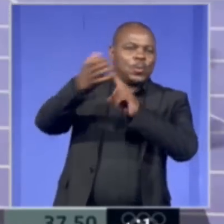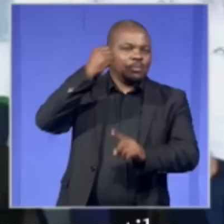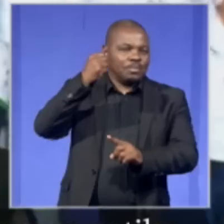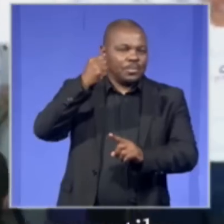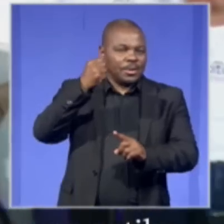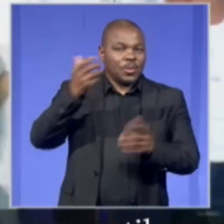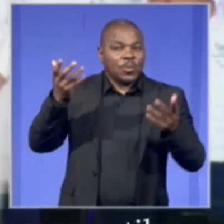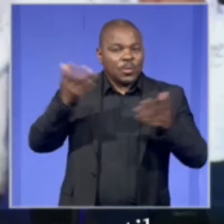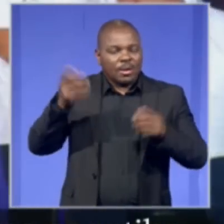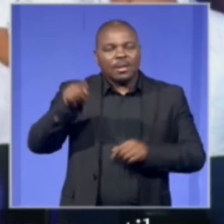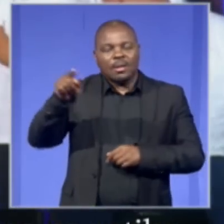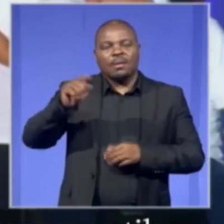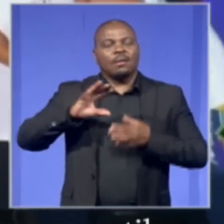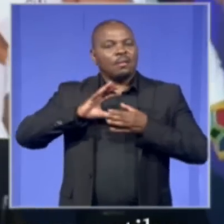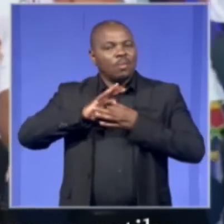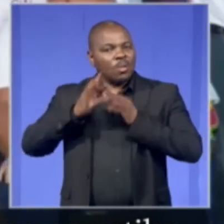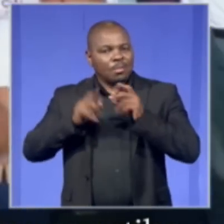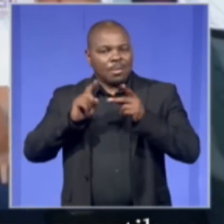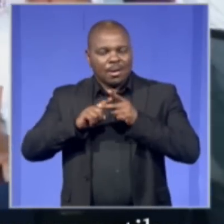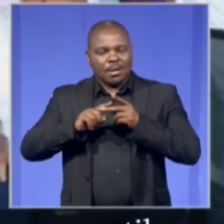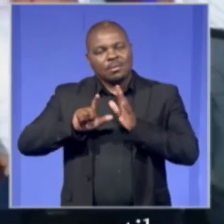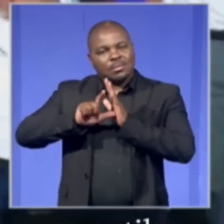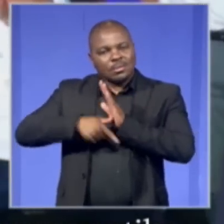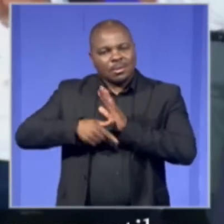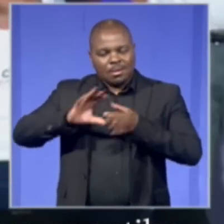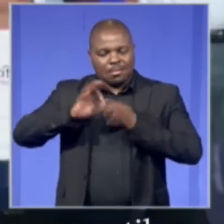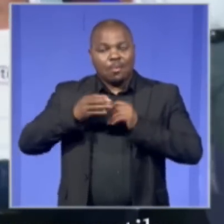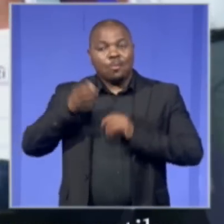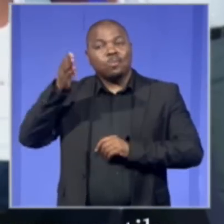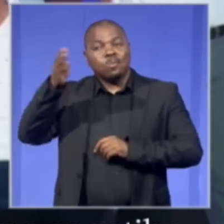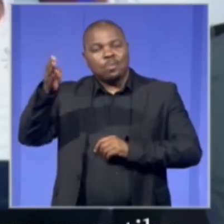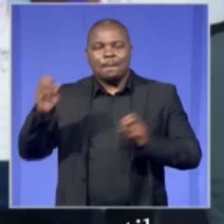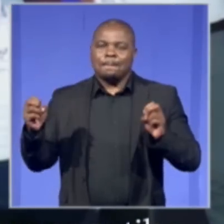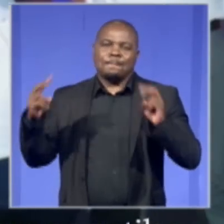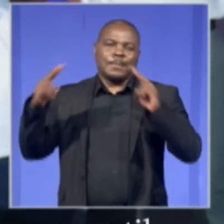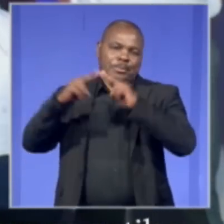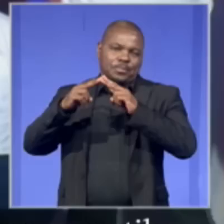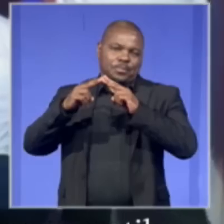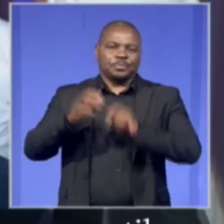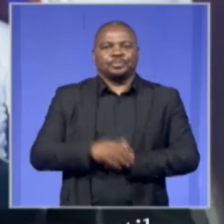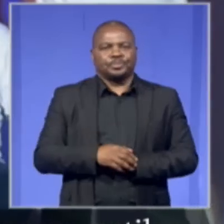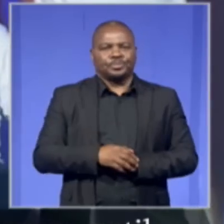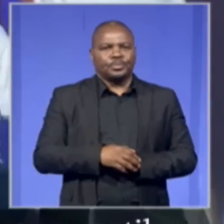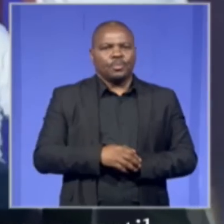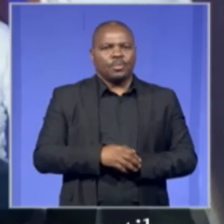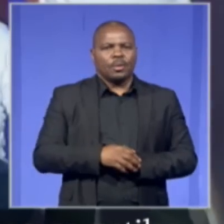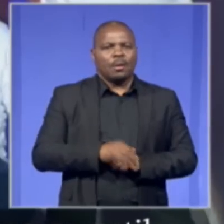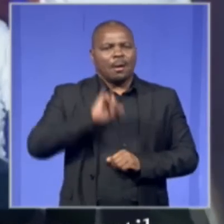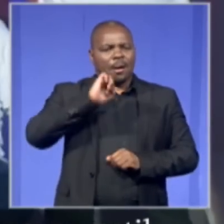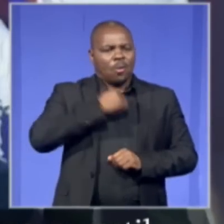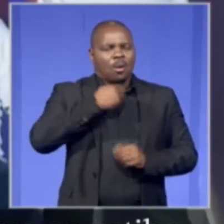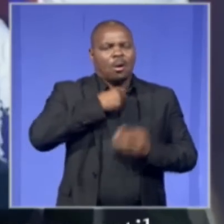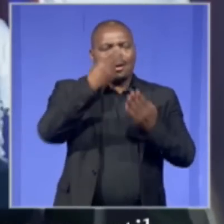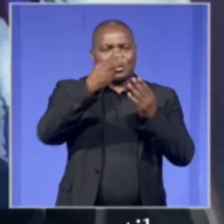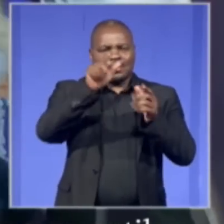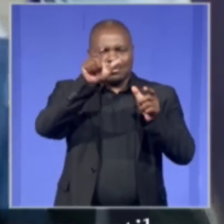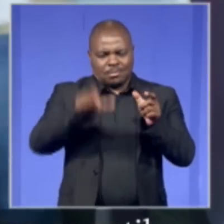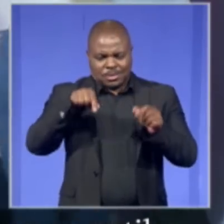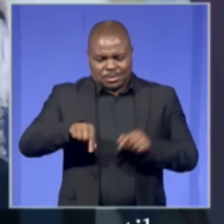year's Olympic and Paralympic Games in Paris. We are proud of our nation's artists